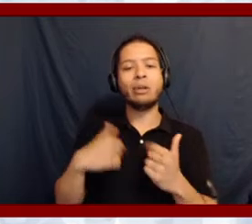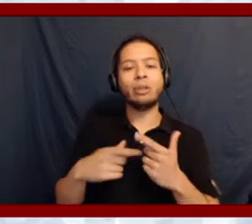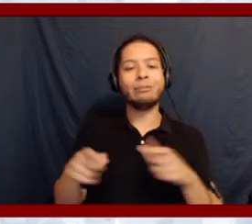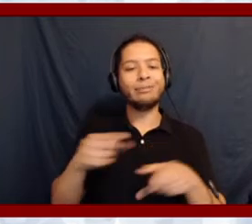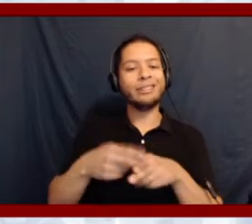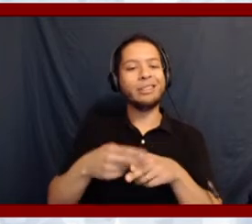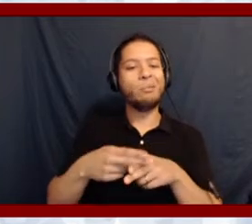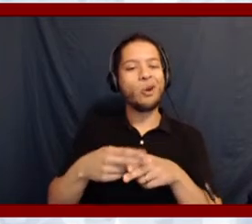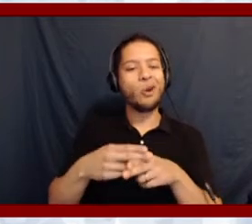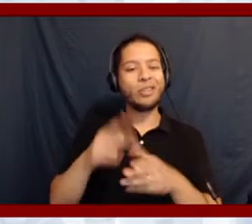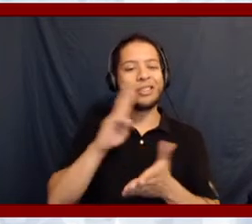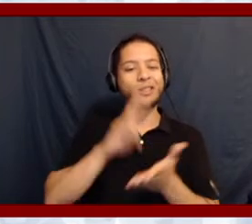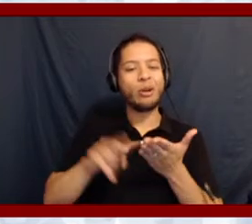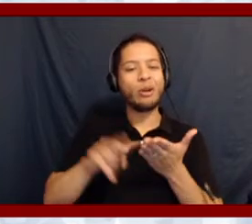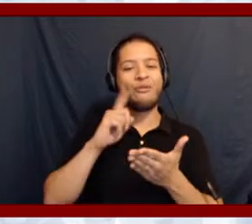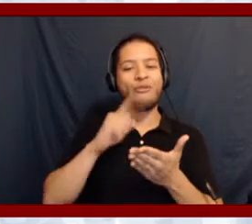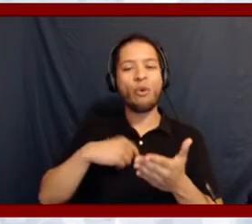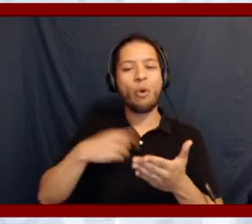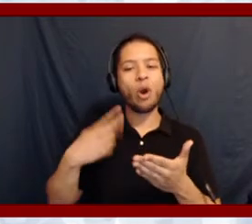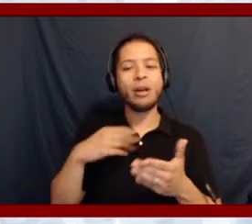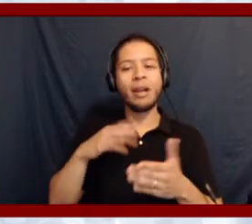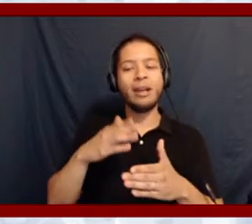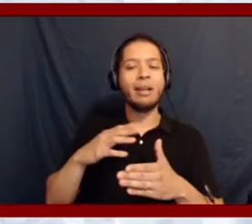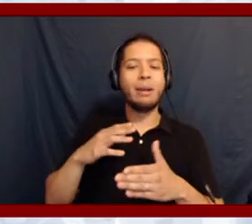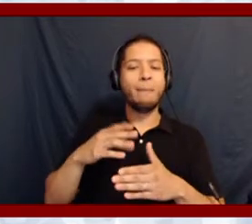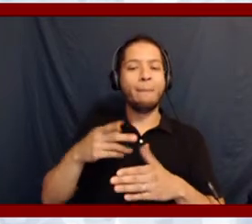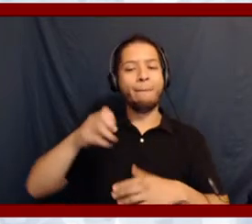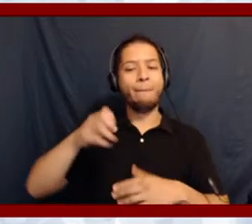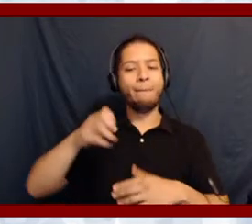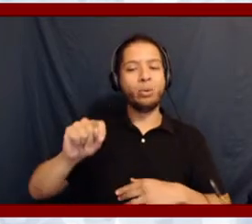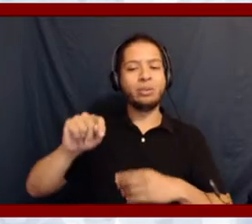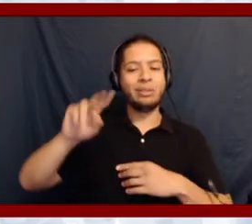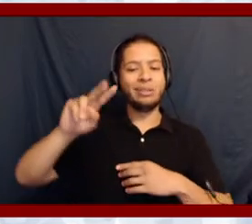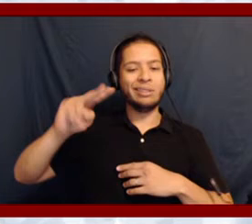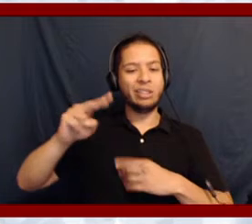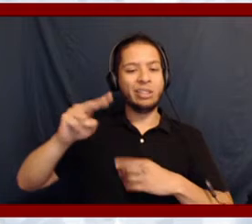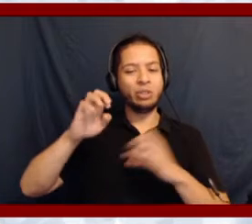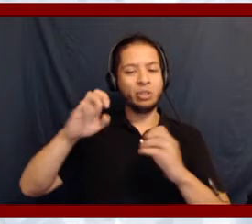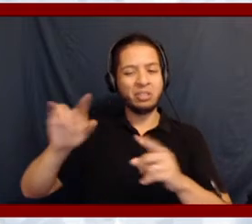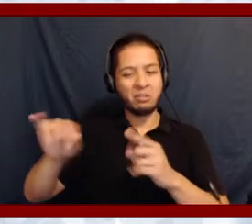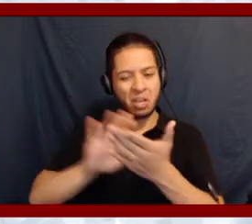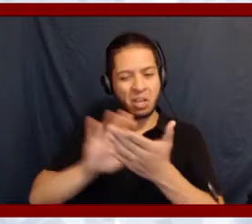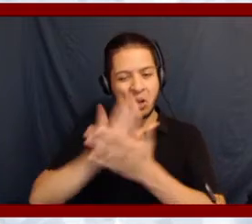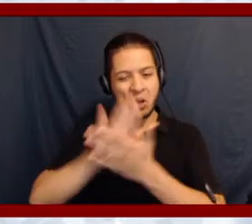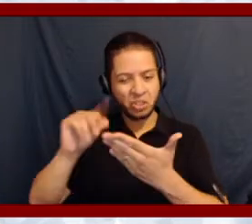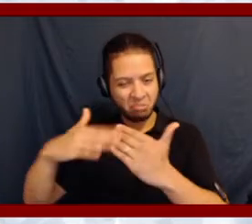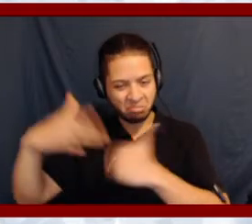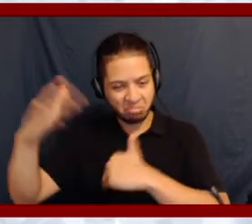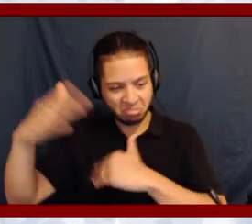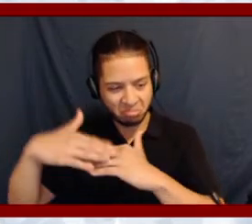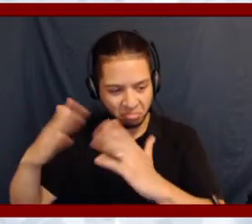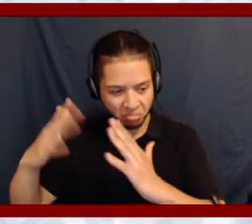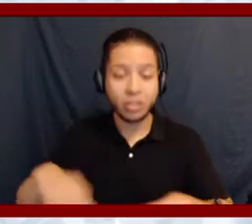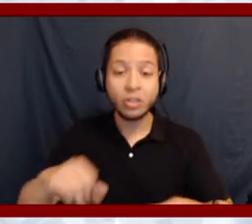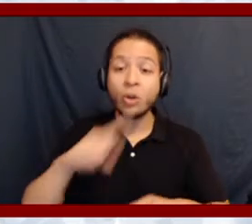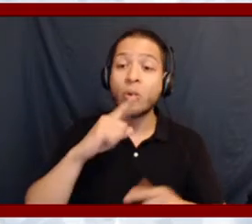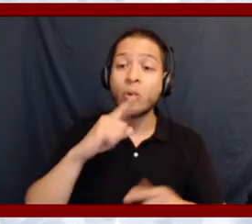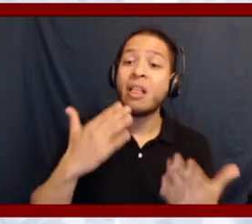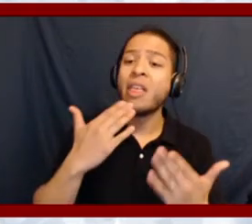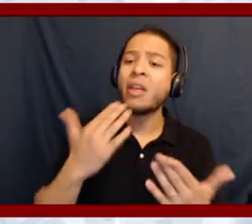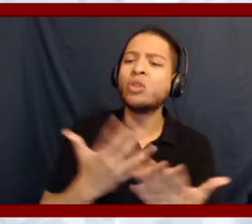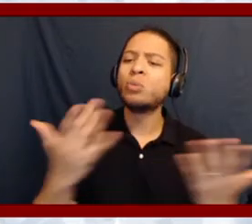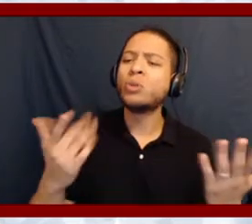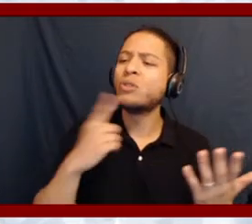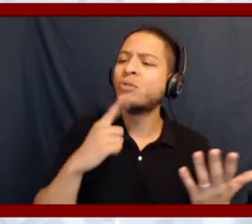Post-Secondary Education. I love your passion and your leadership, Michelle. Thank you. I also want to thank the staff from the White House